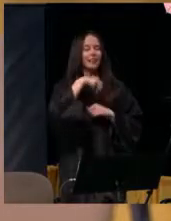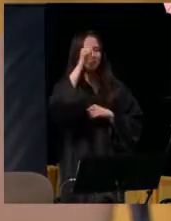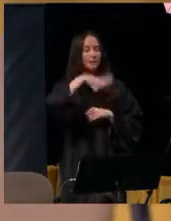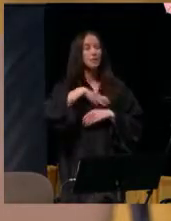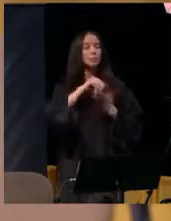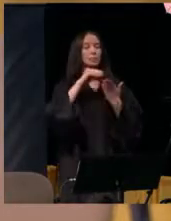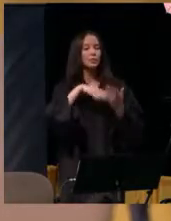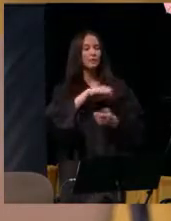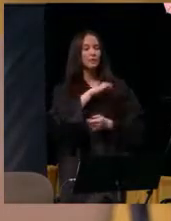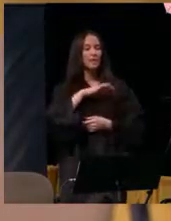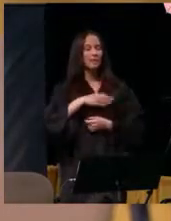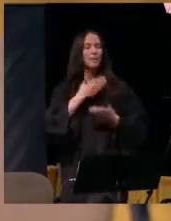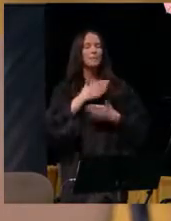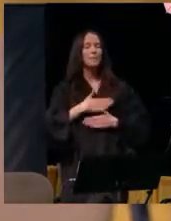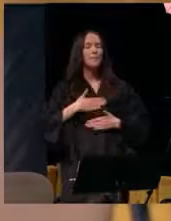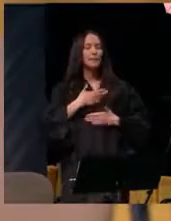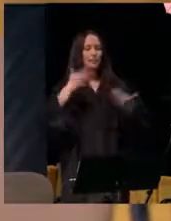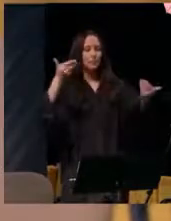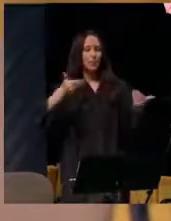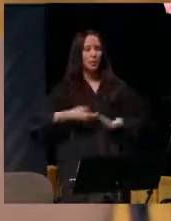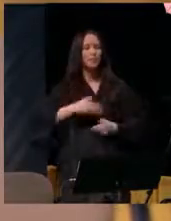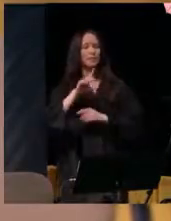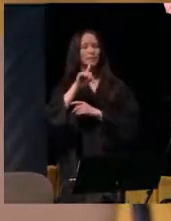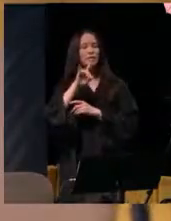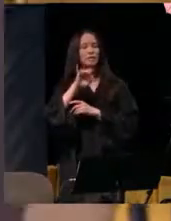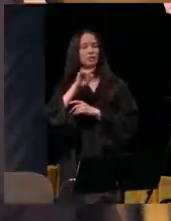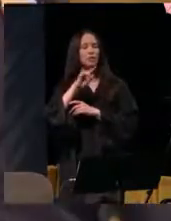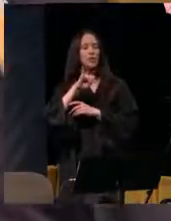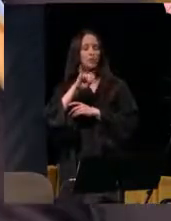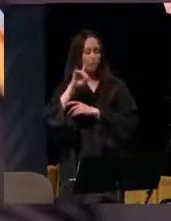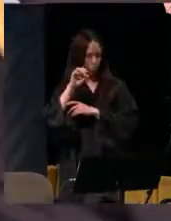our podium Miss Duty Dawn.